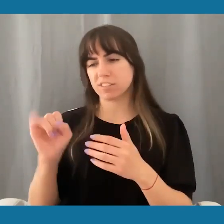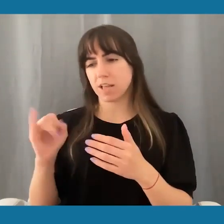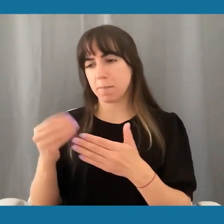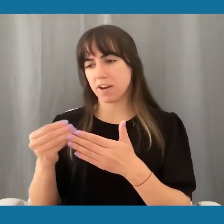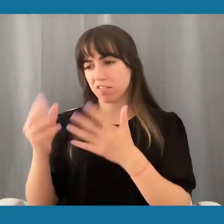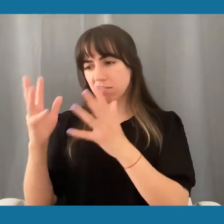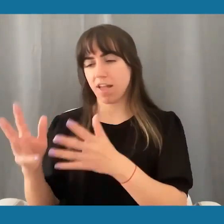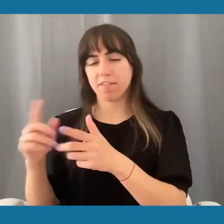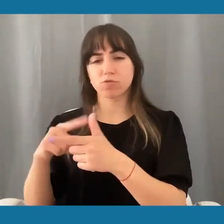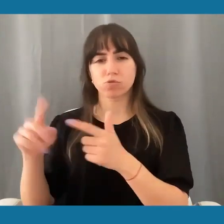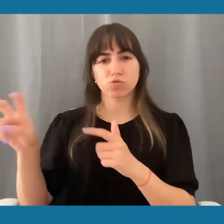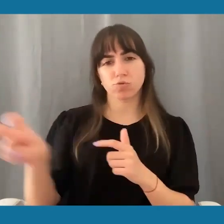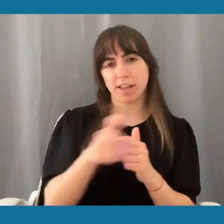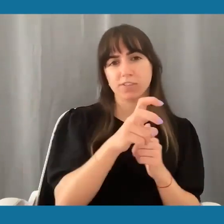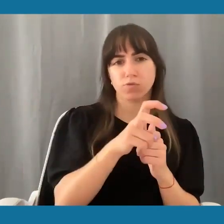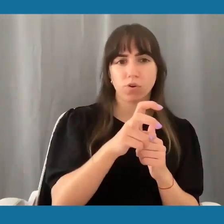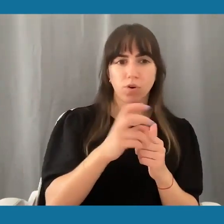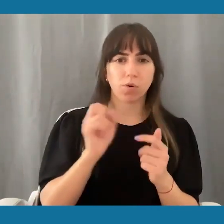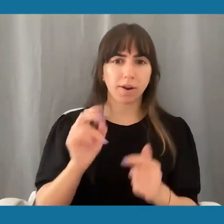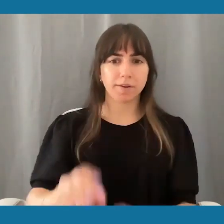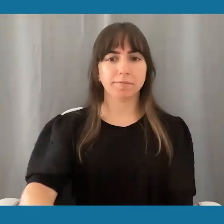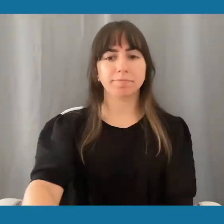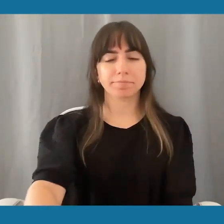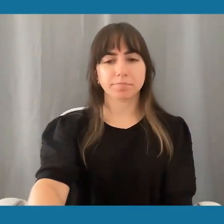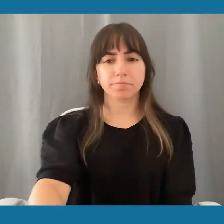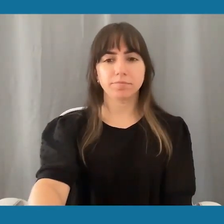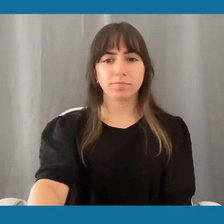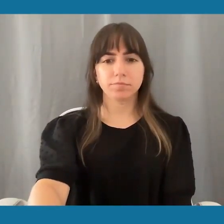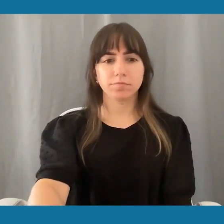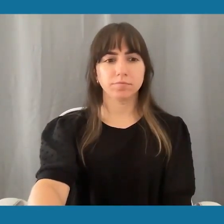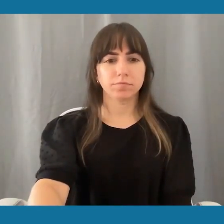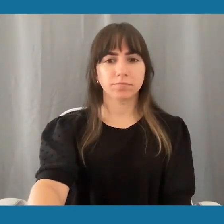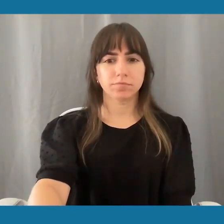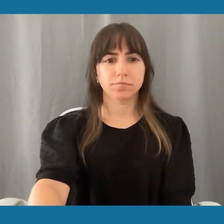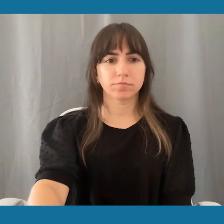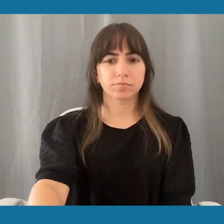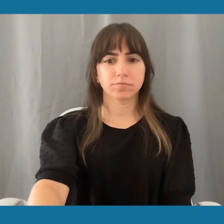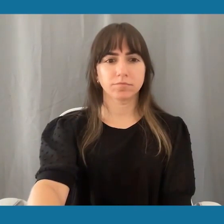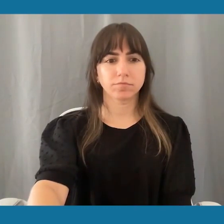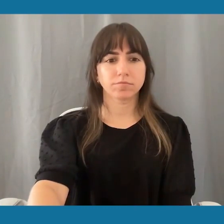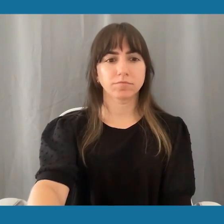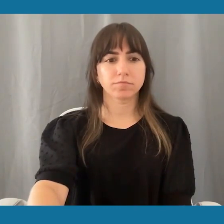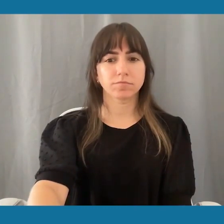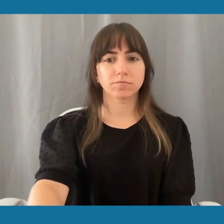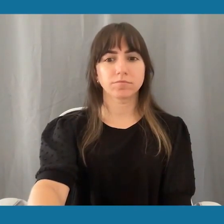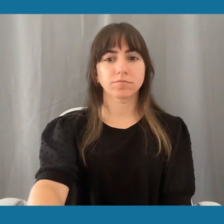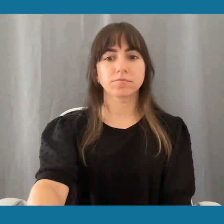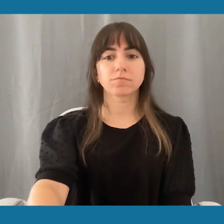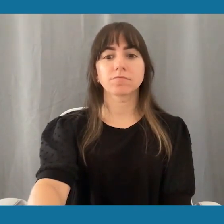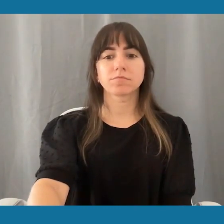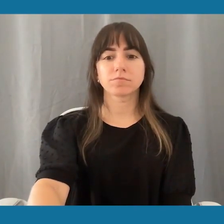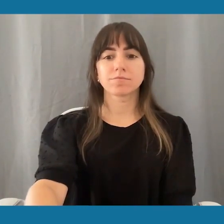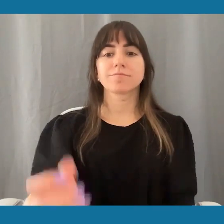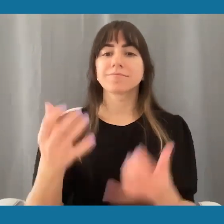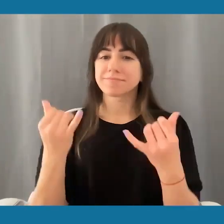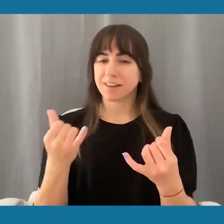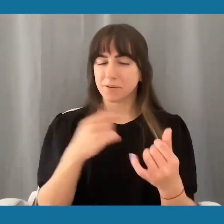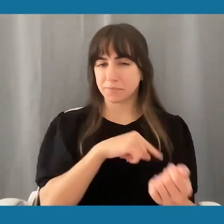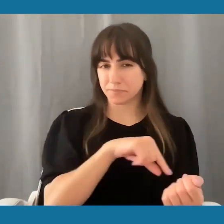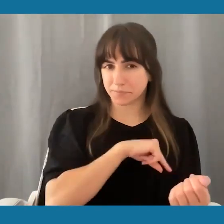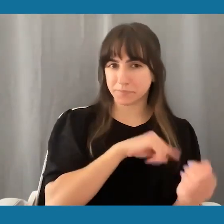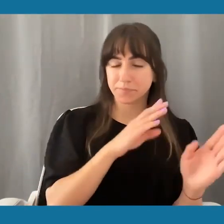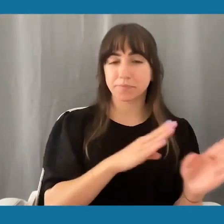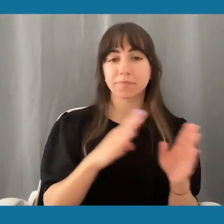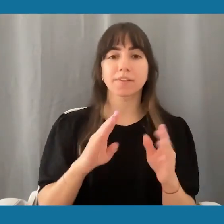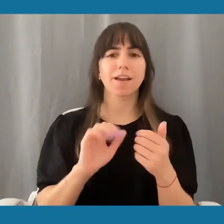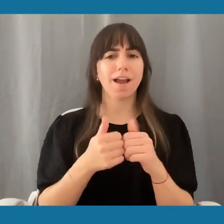Now that we talked about eligibility and we talked a little bit about how this works with public benefits, how does an individual actually get started? So let's talk about enrollment